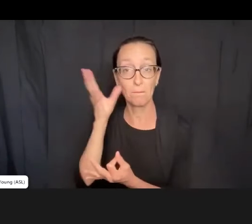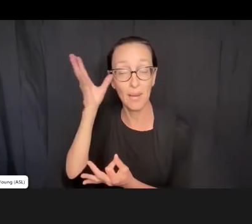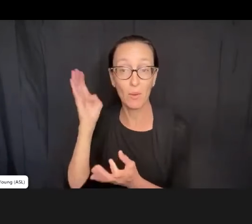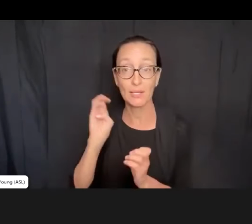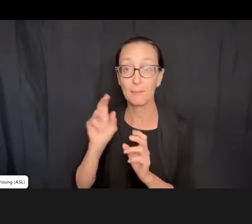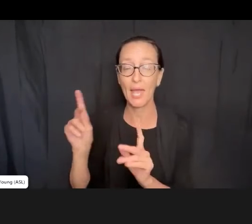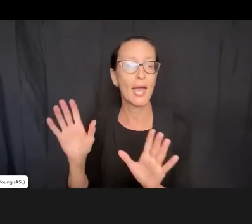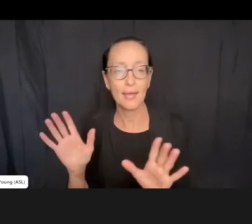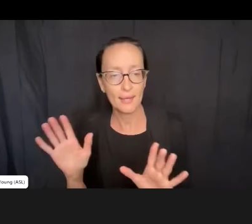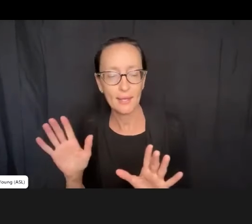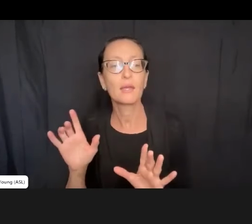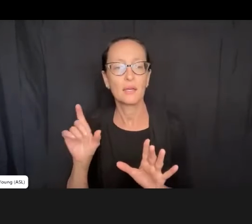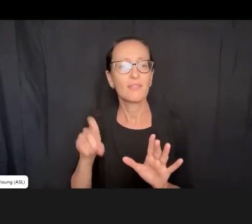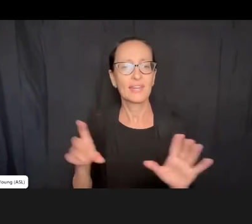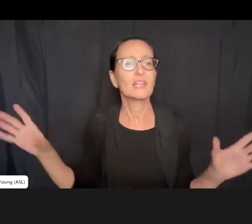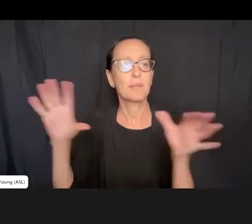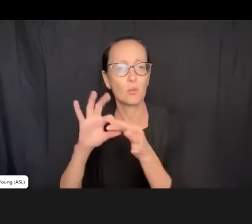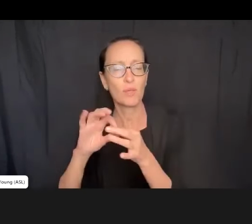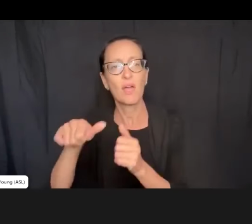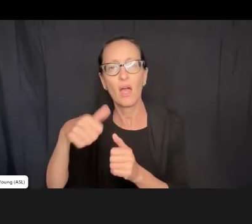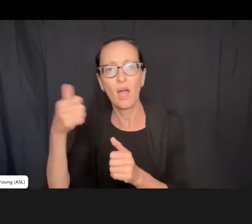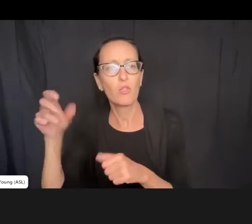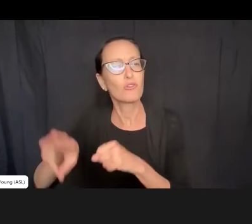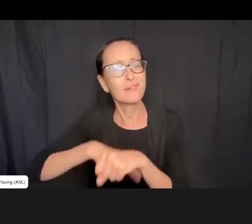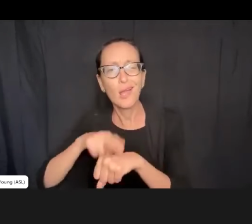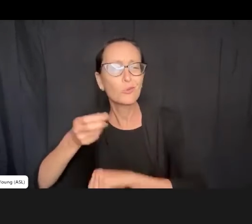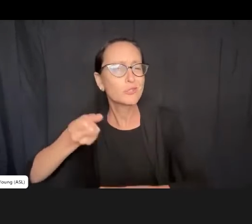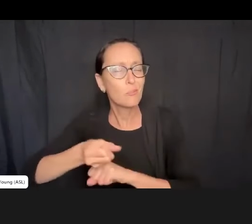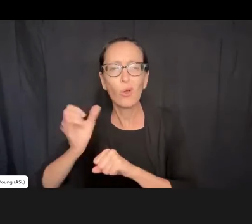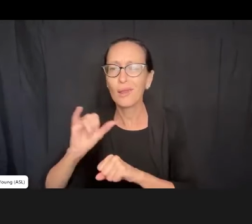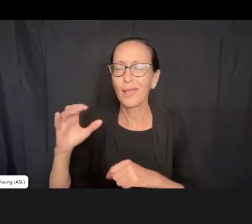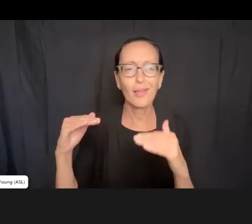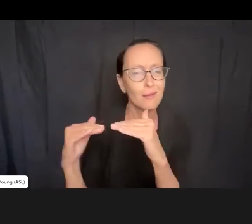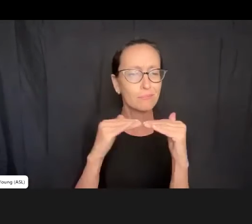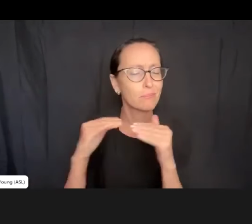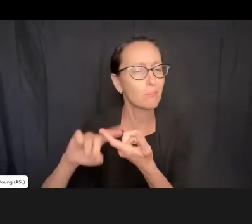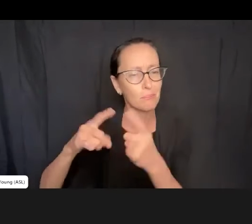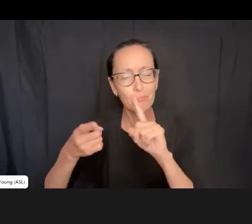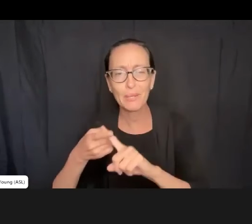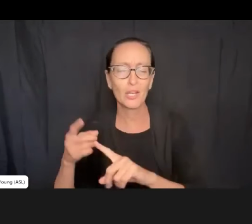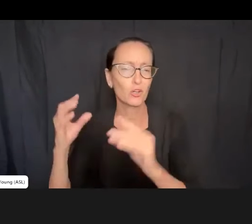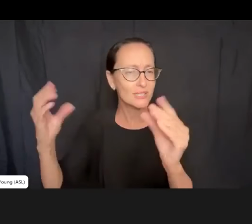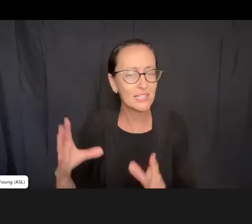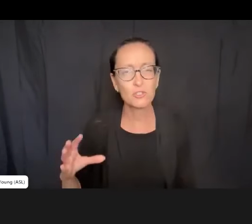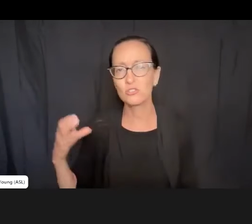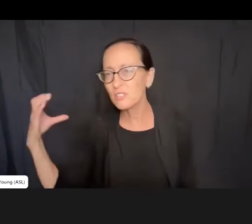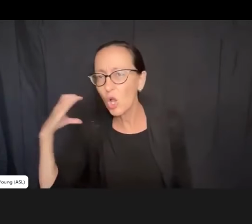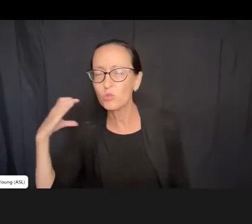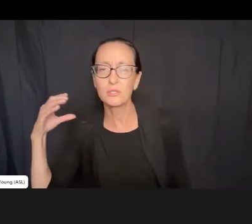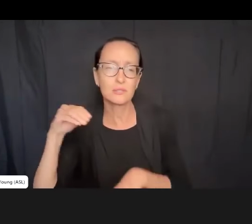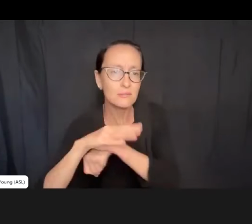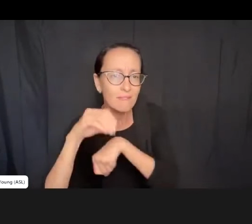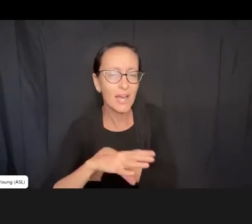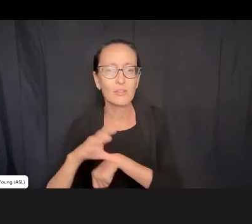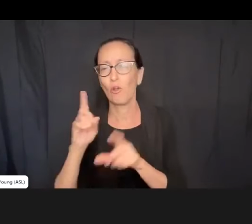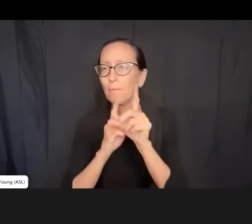their other natural support systems. So peers, teachers, coaches, advisors, mentors. And we know that the